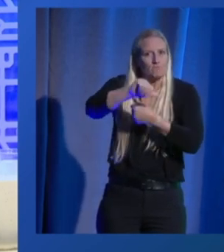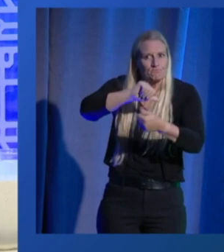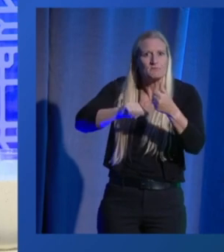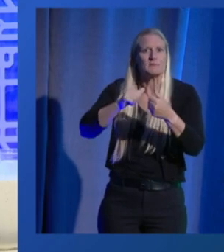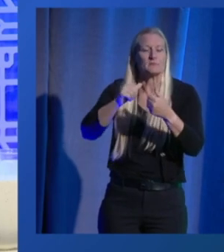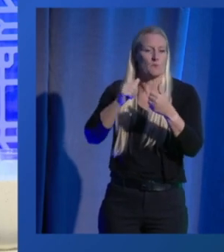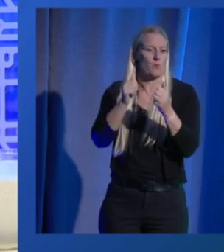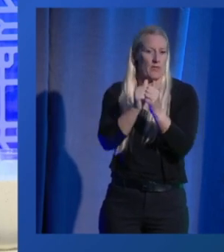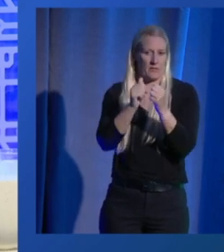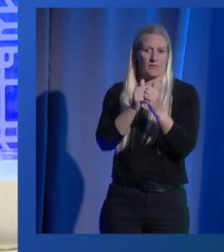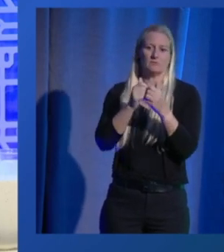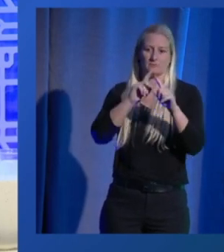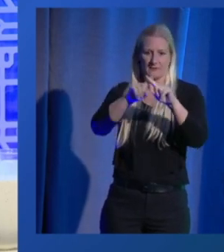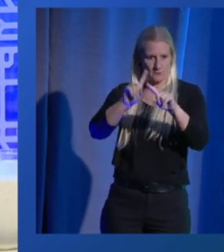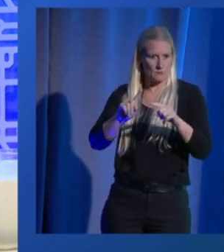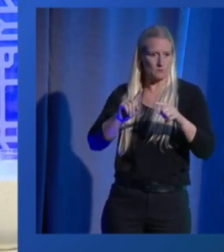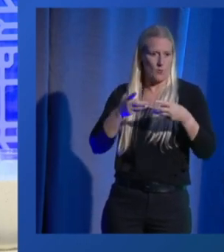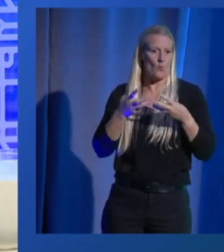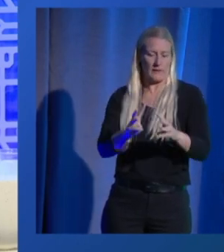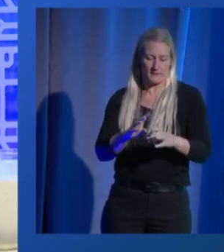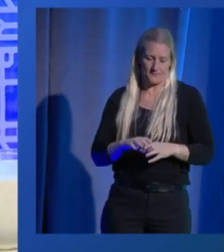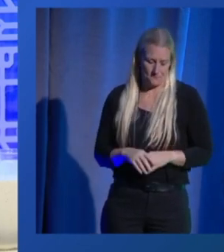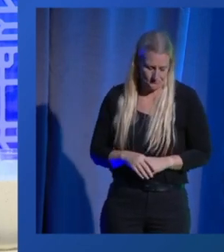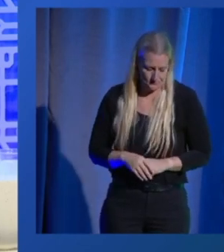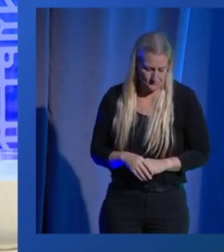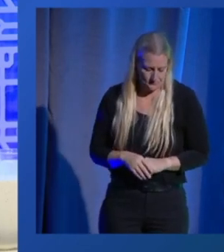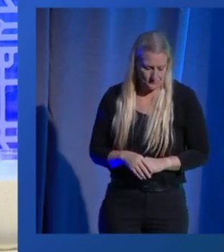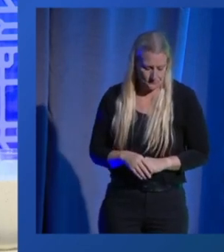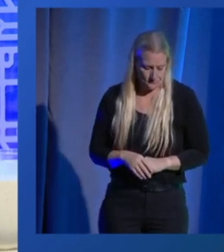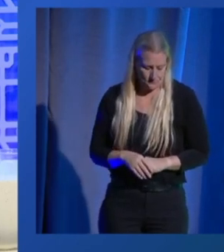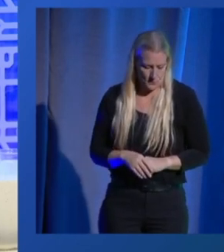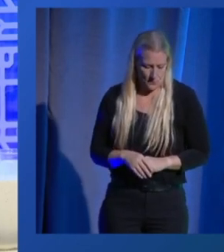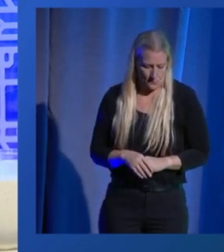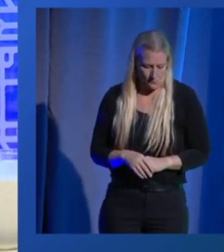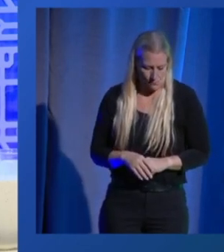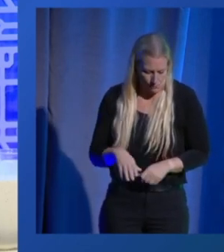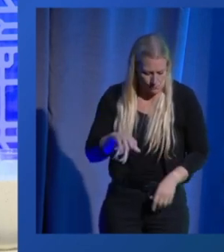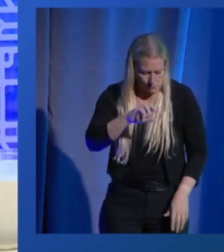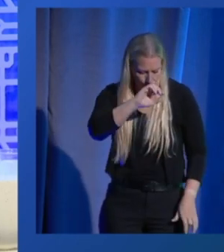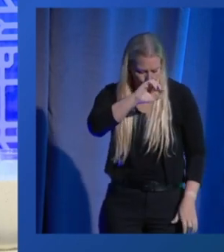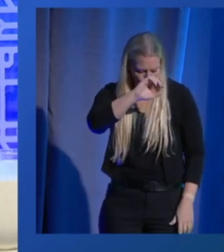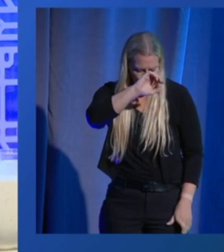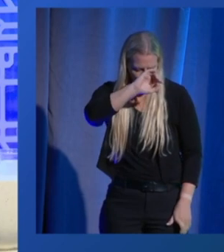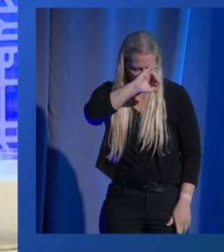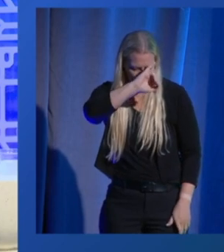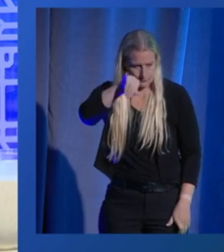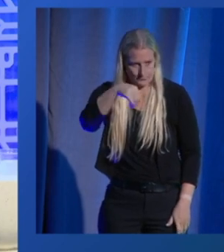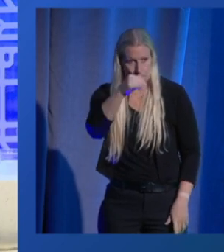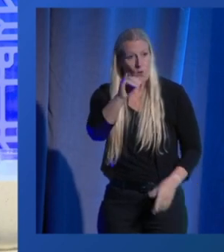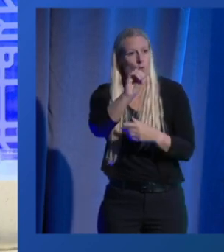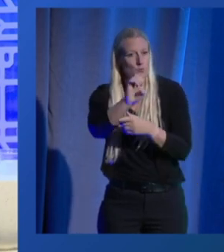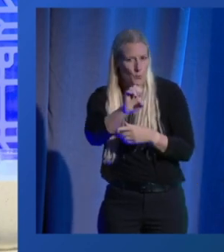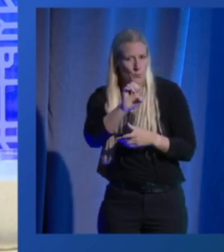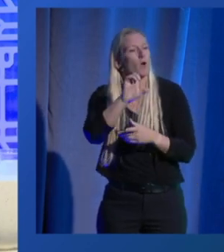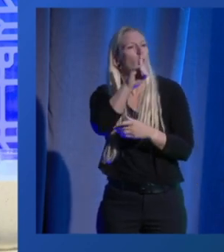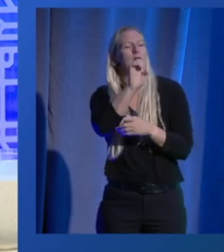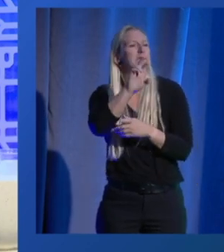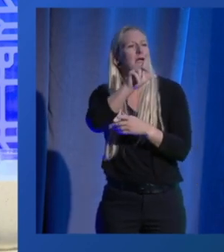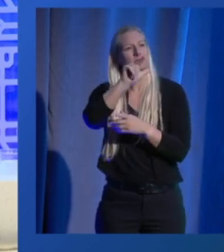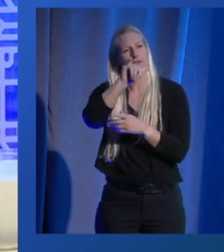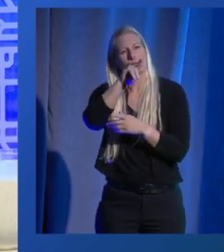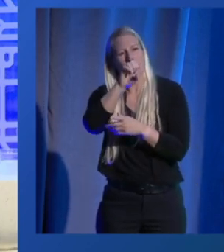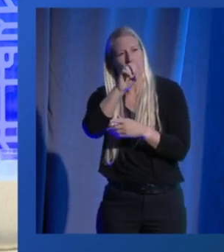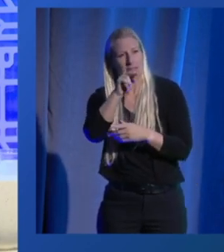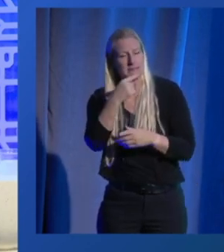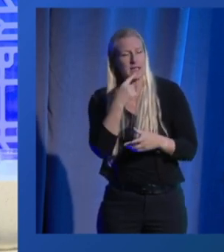how AI uh the ethical considerations differ potentially uh depending on certain countries legal and ethical Frameworks how